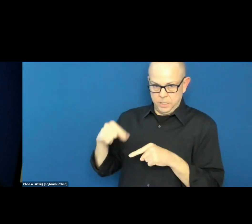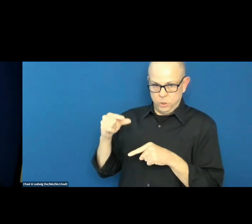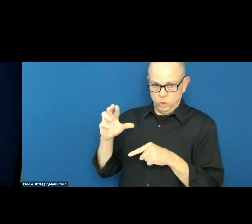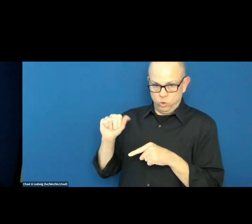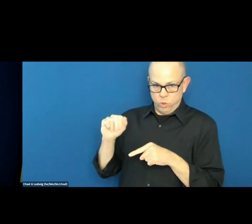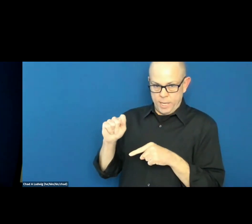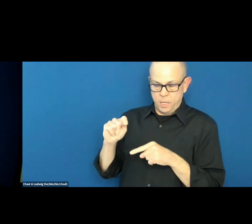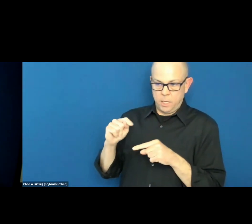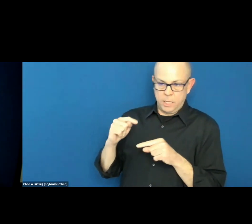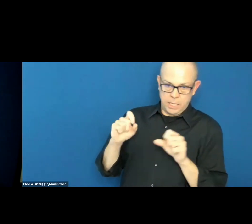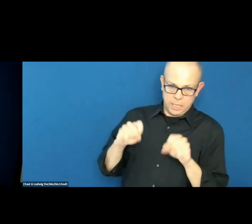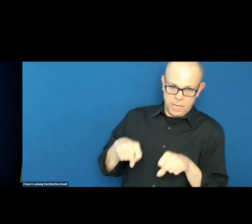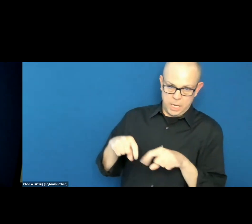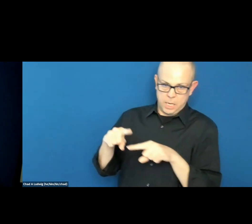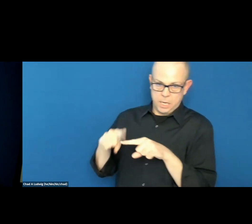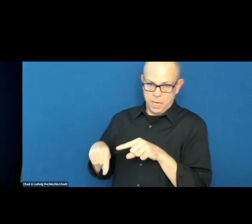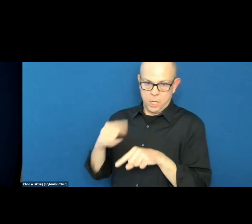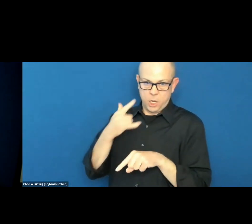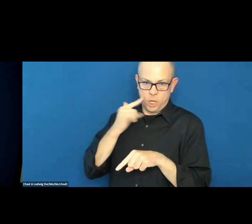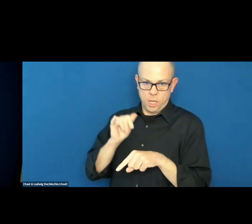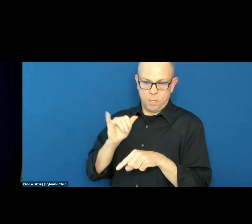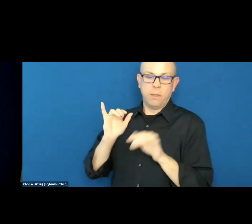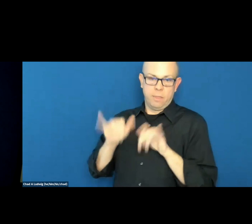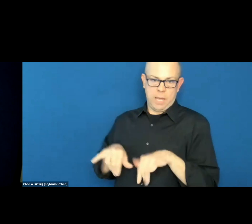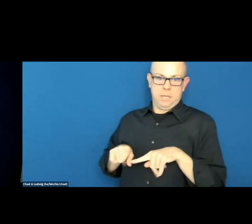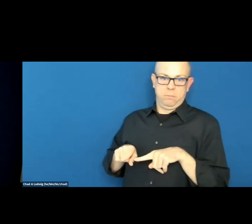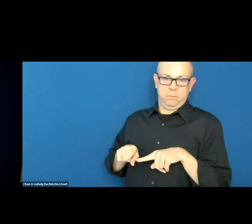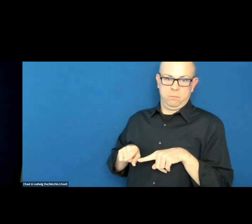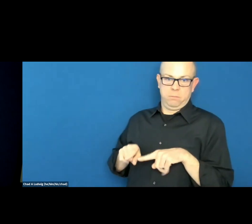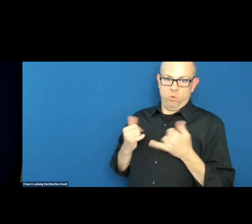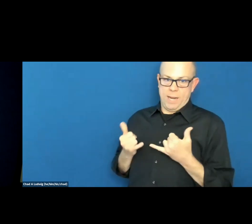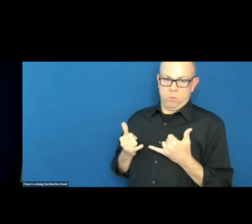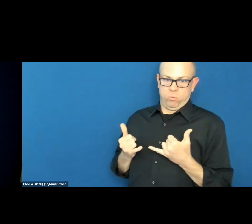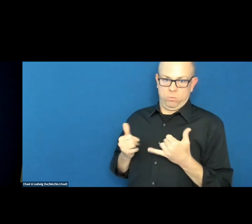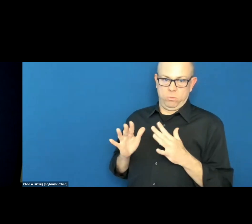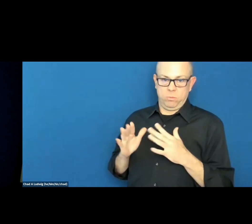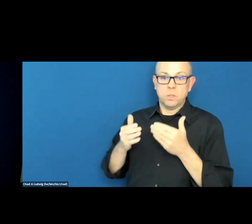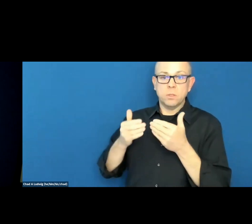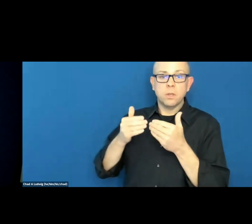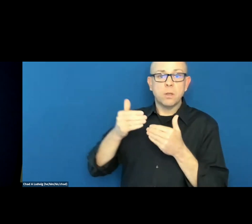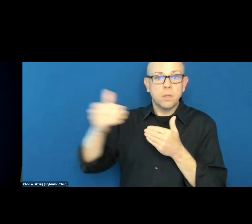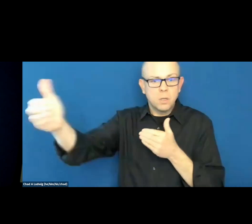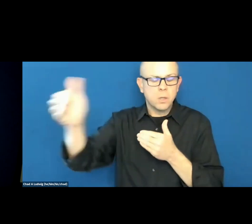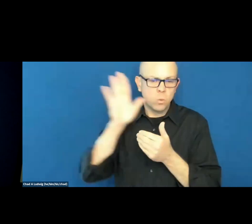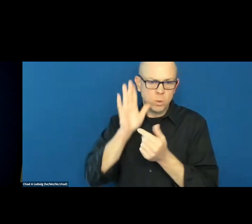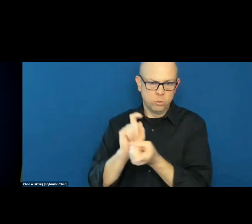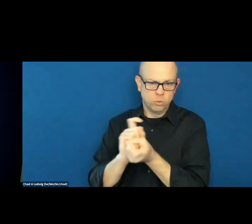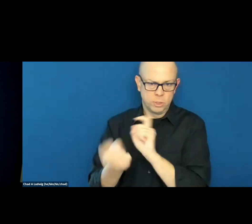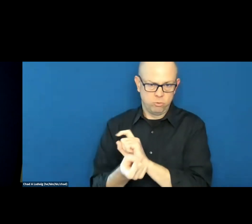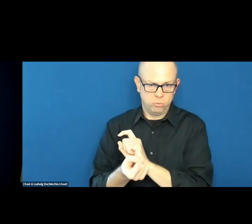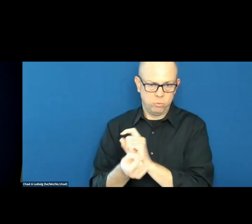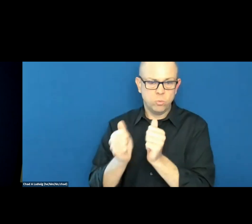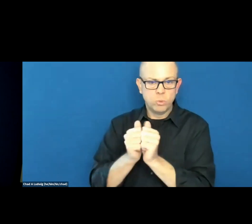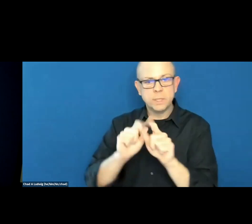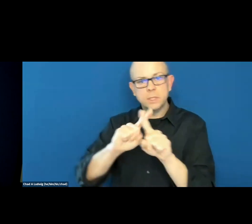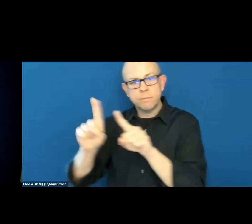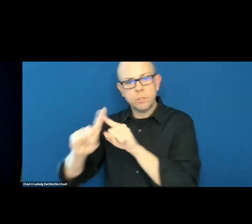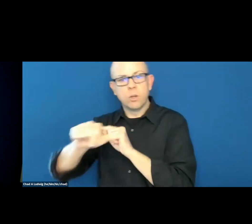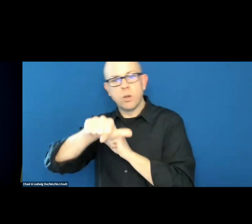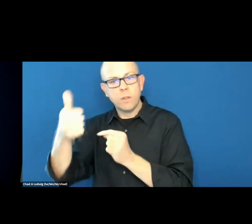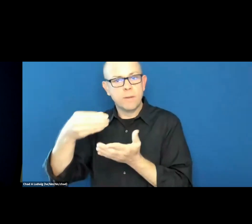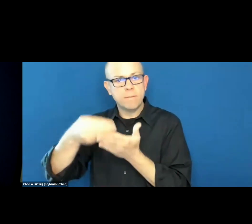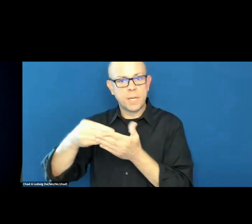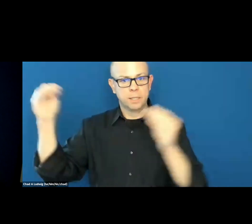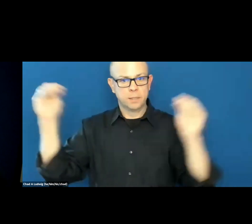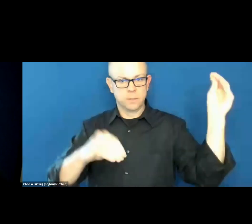why it was established is to address those issues. So the grants often determine what we're able to spend the money on. So